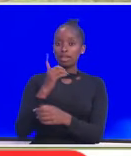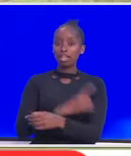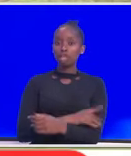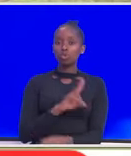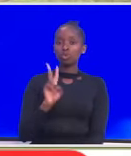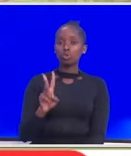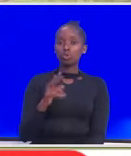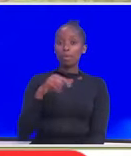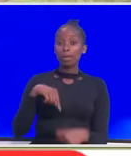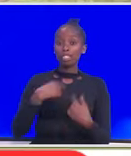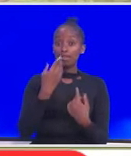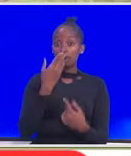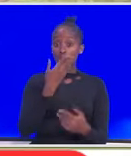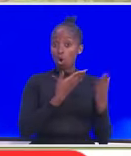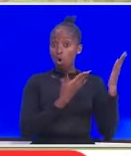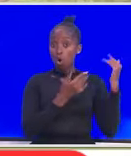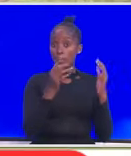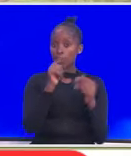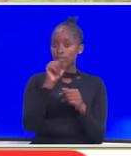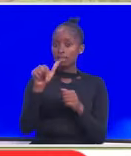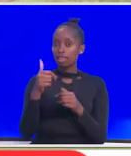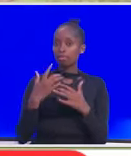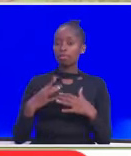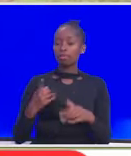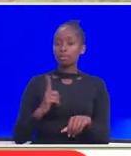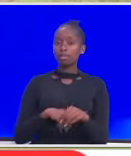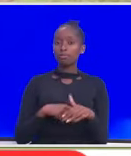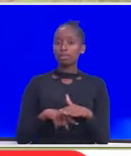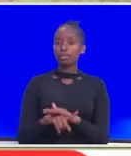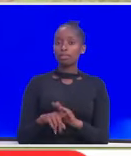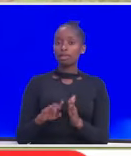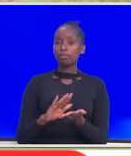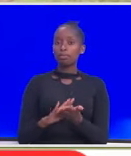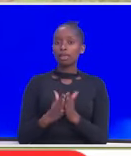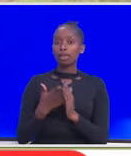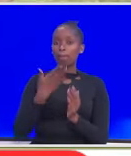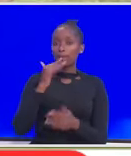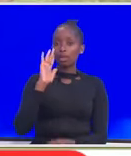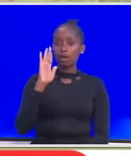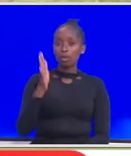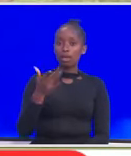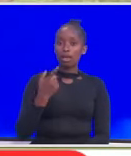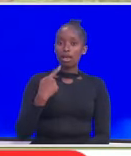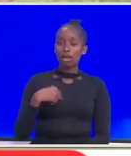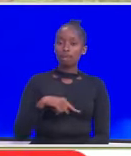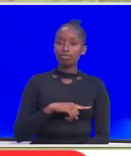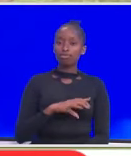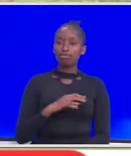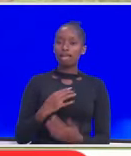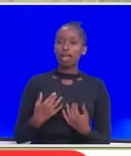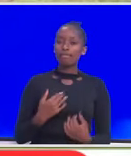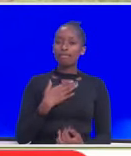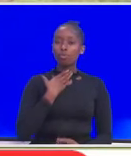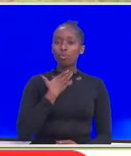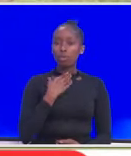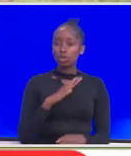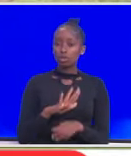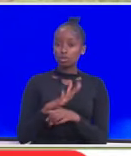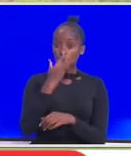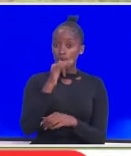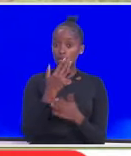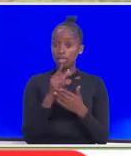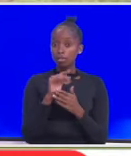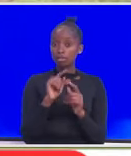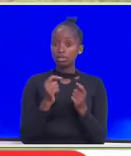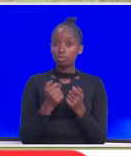hope the other guys wakiingia, itakuwa poa zaidi. Yetu ni preparation poa, because these are some of the teams tunaenda kupata na nazo huko